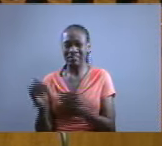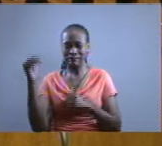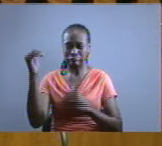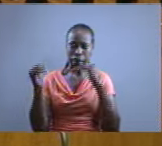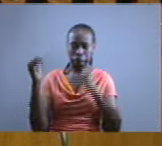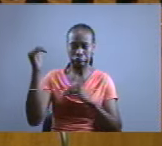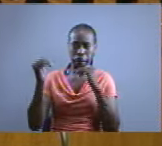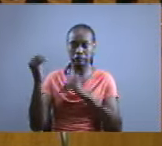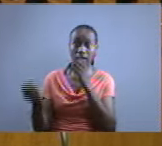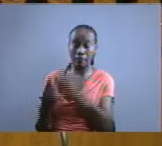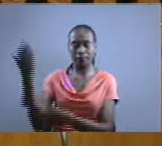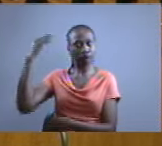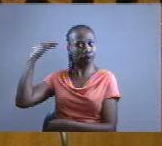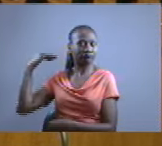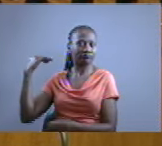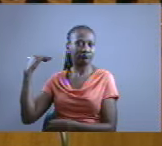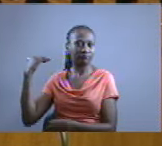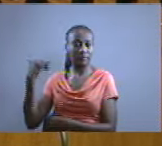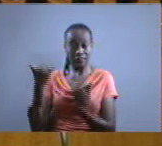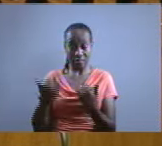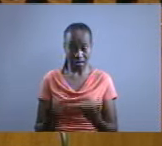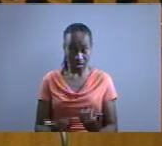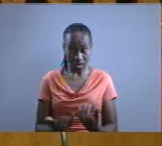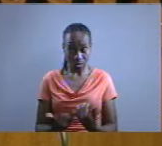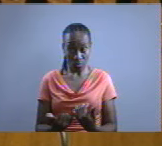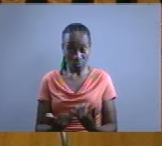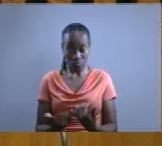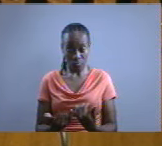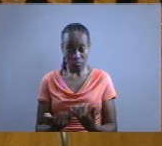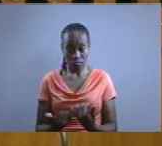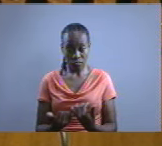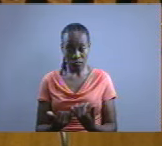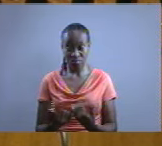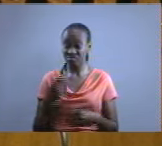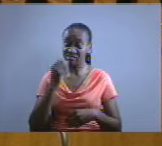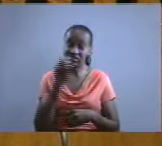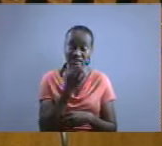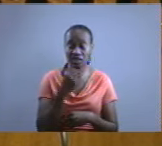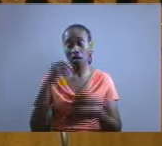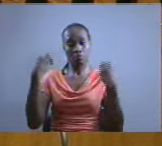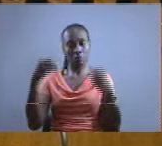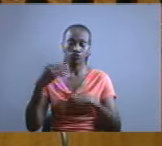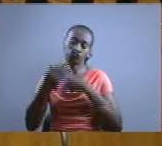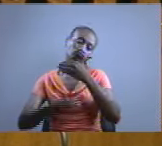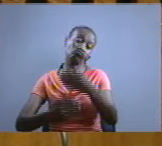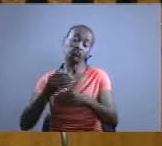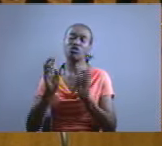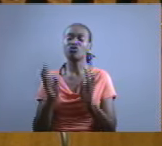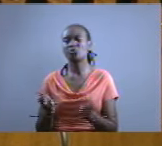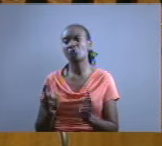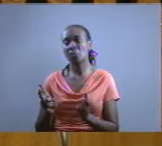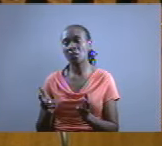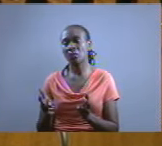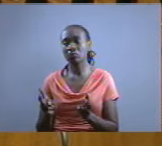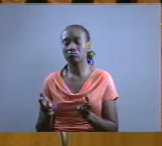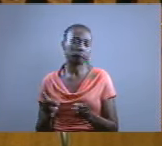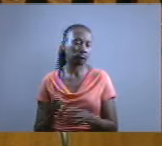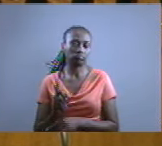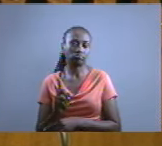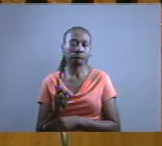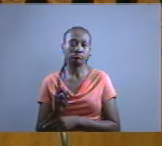past. It cannot be acceptable or be business as usual for the country where inequality